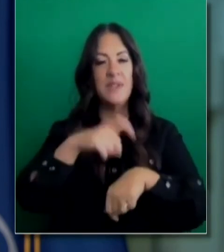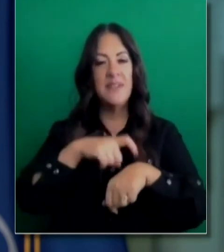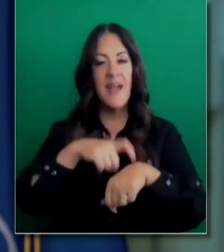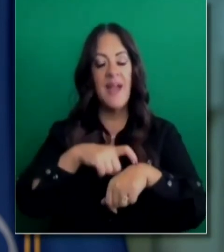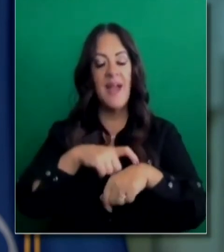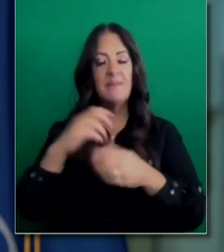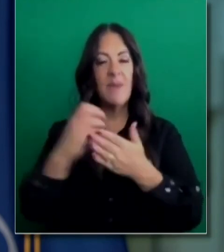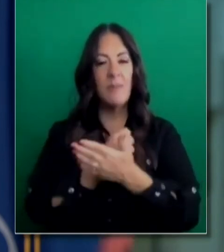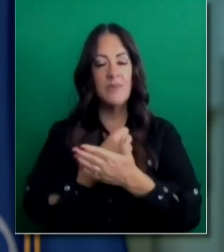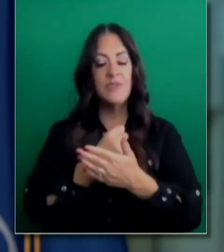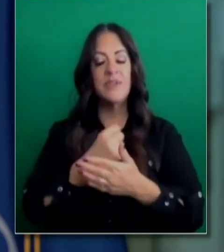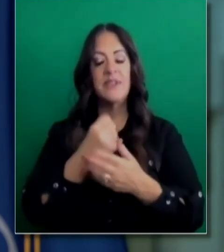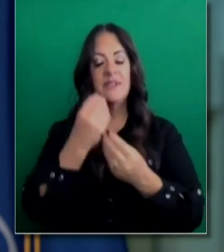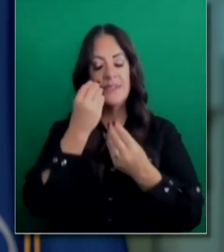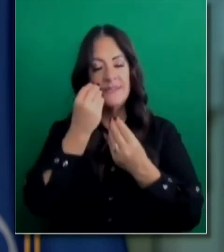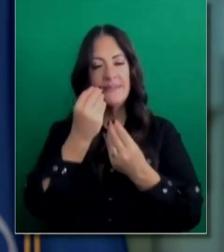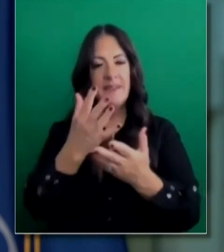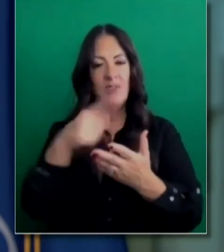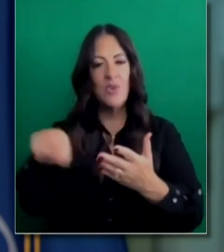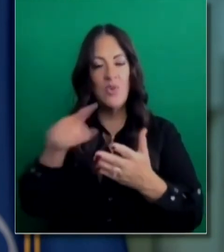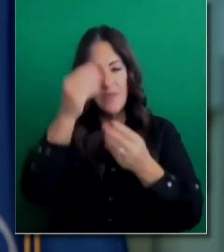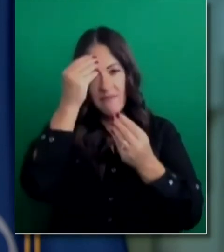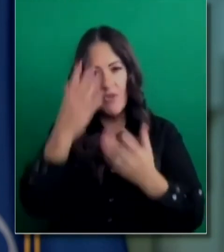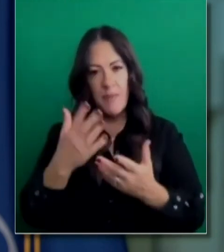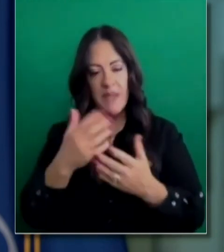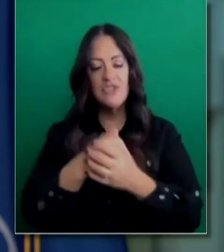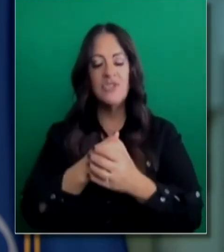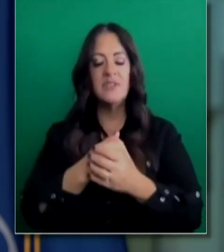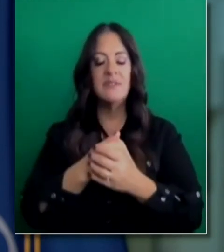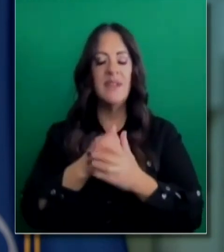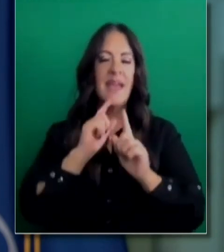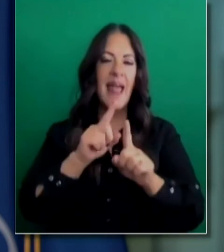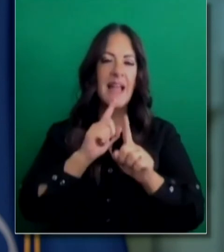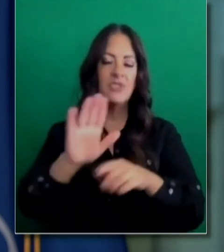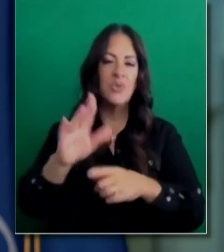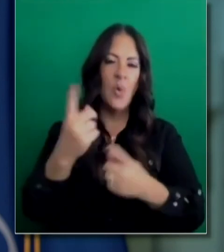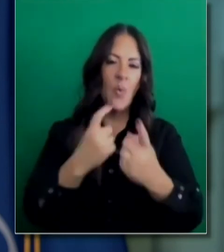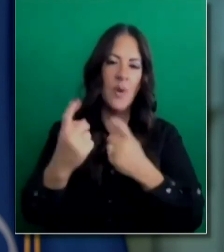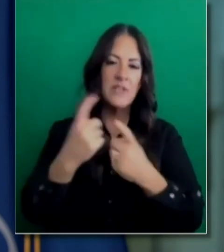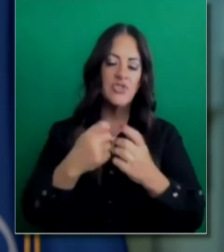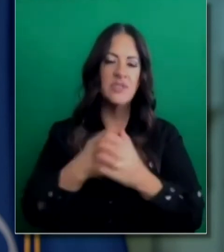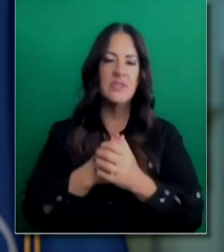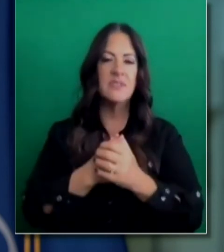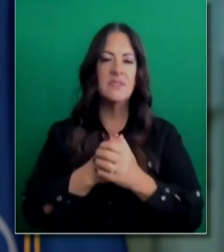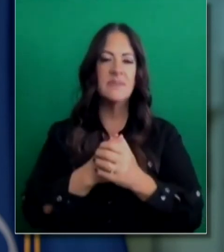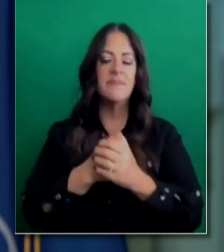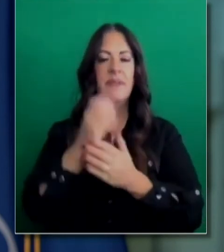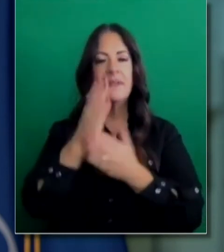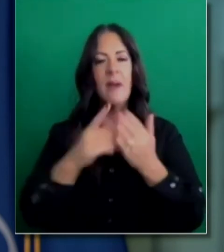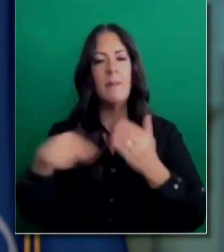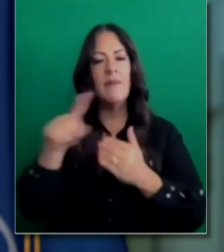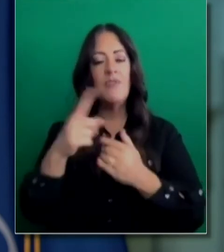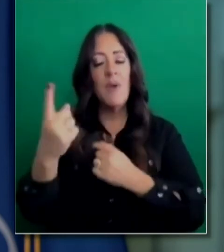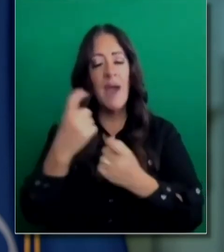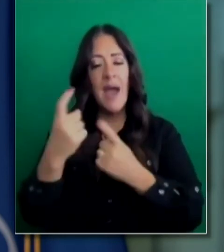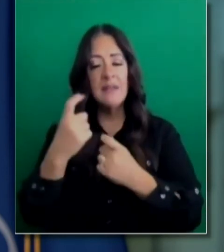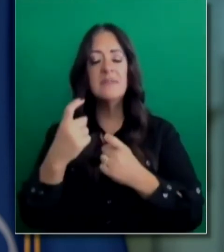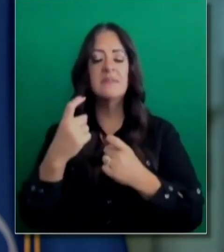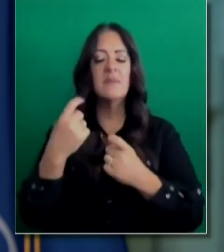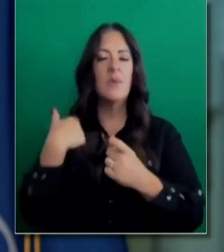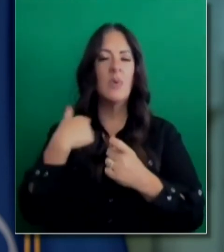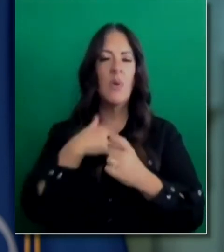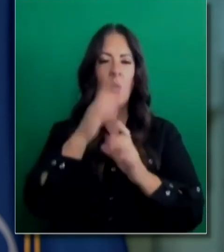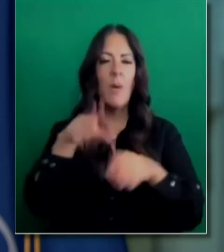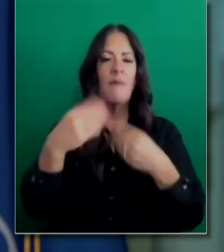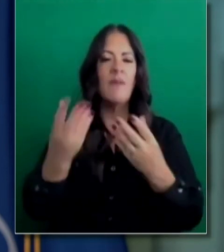to answer those questions. We'll provide that information that we promised to a number of you that asked for it, or at least provide you more detail